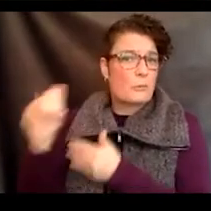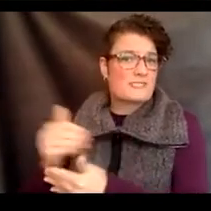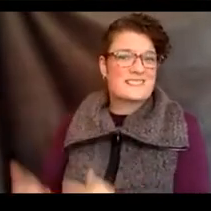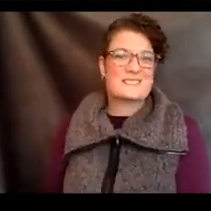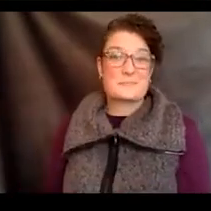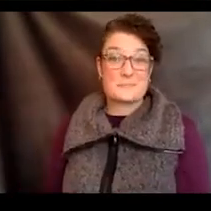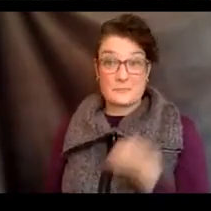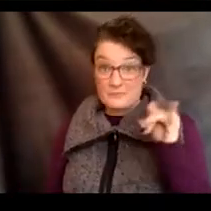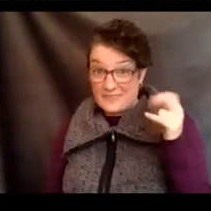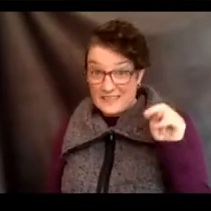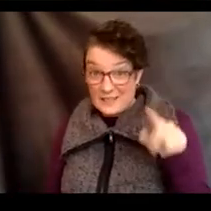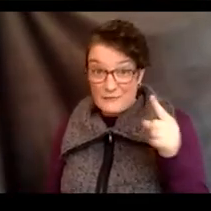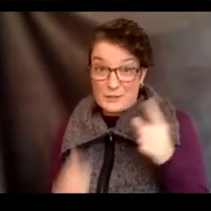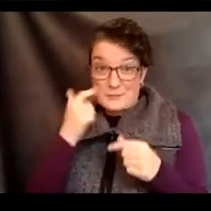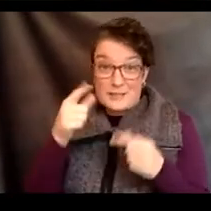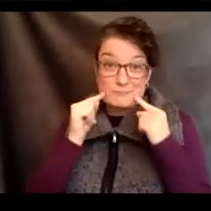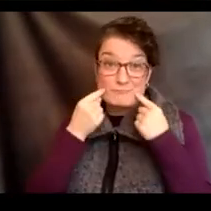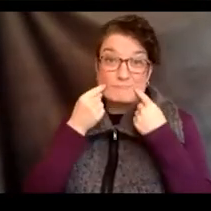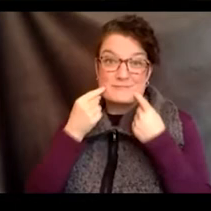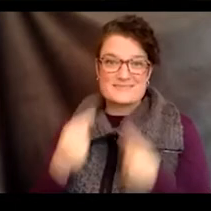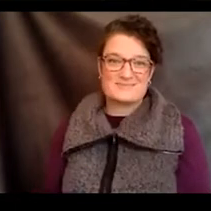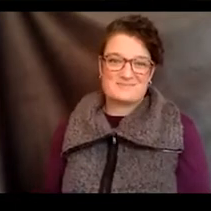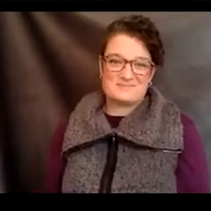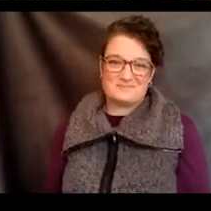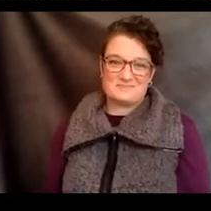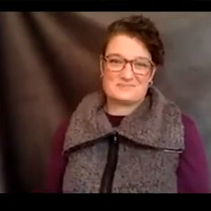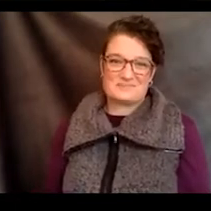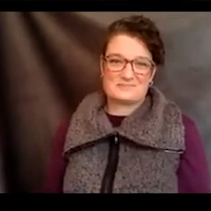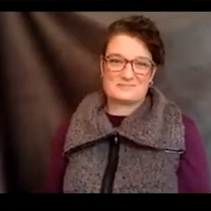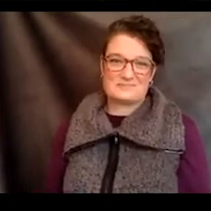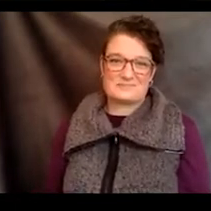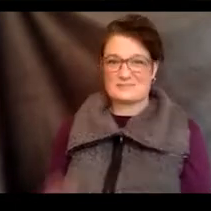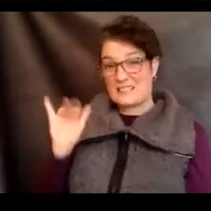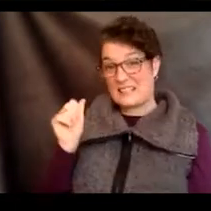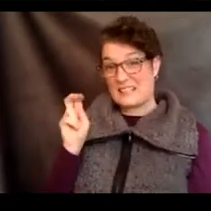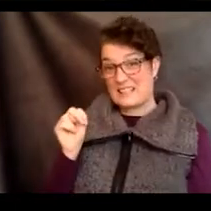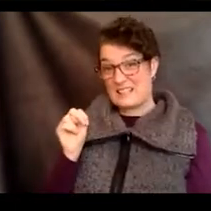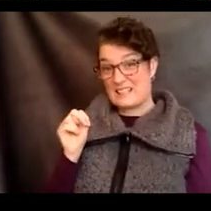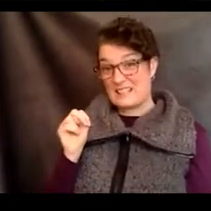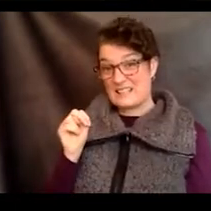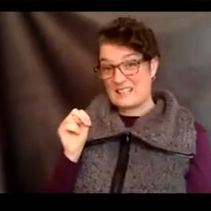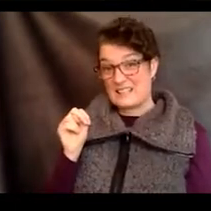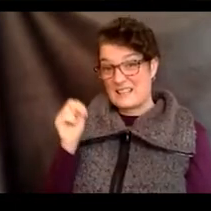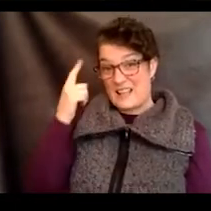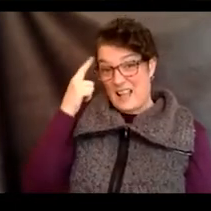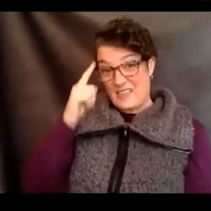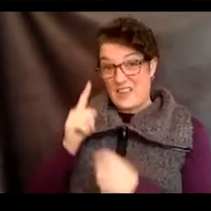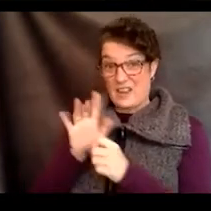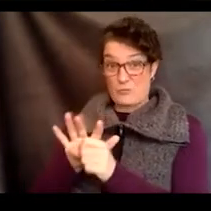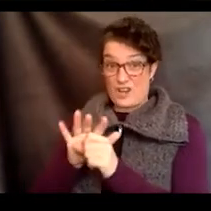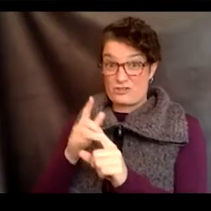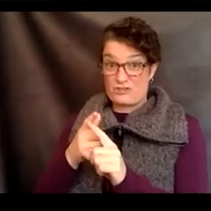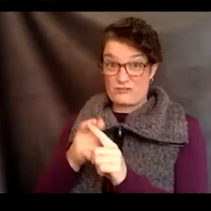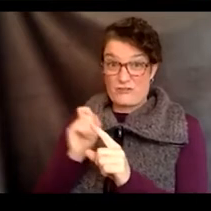Ian, do you want to start? Because you smiled at that. You look like you had something you wanted to say. Yeah. So, like, I think the pressure, the source of pressure is